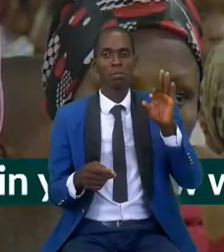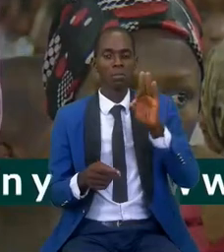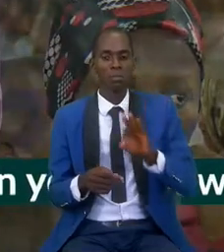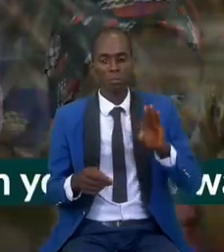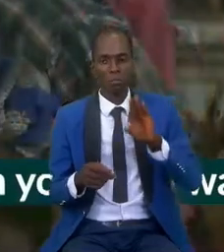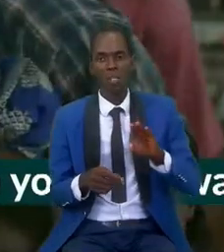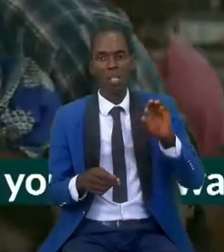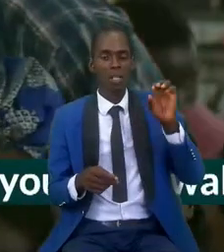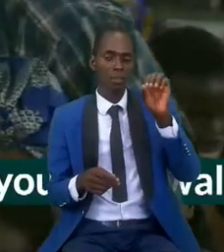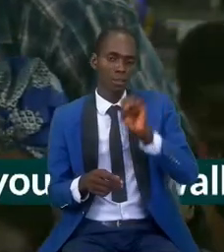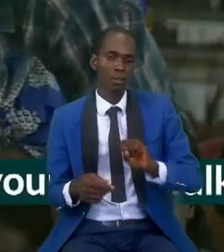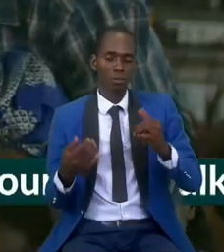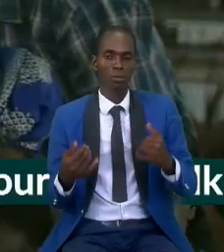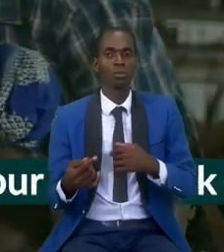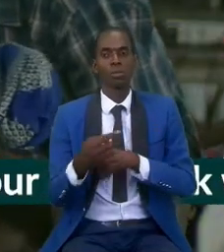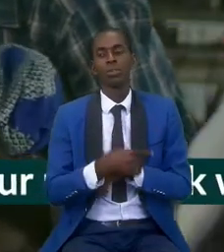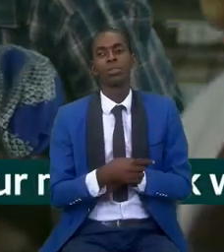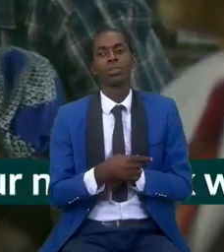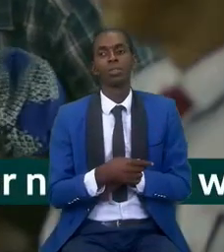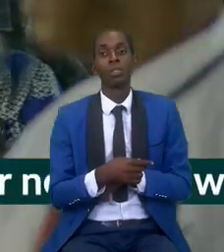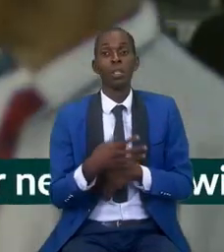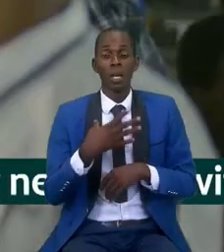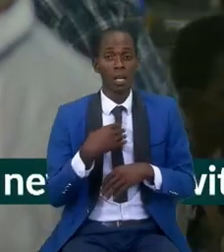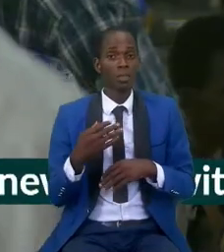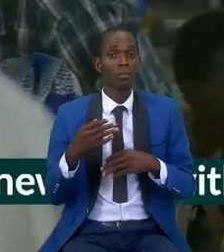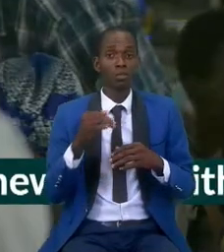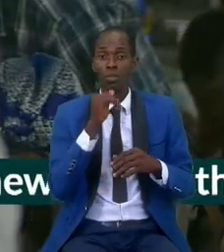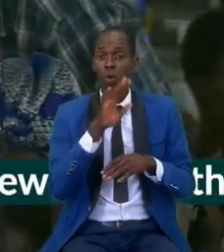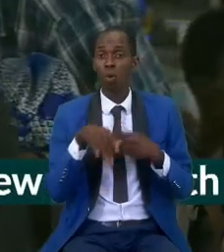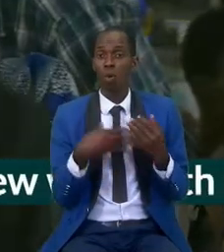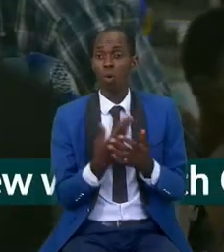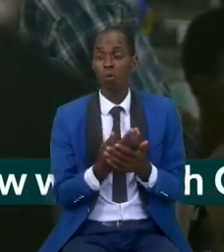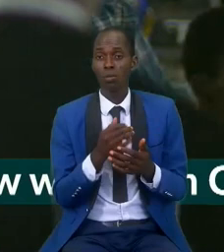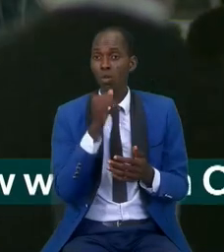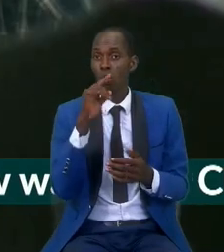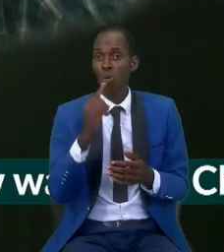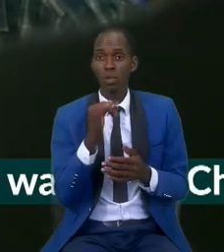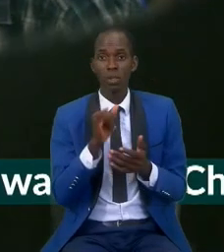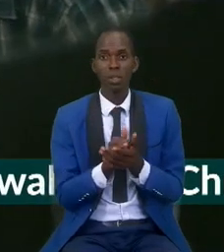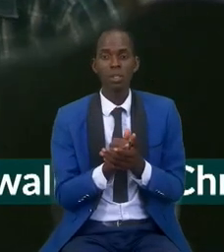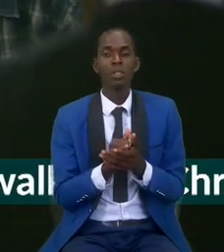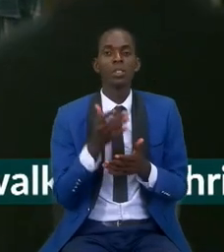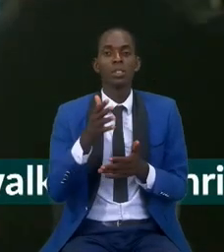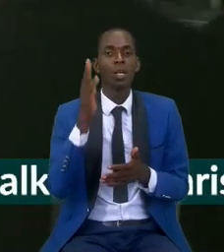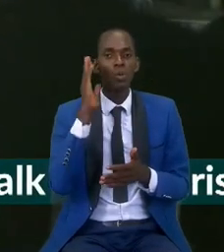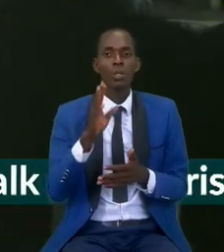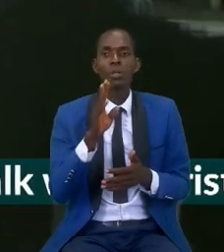in every location globally on the 5th of January